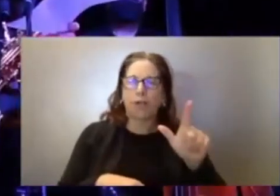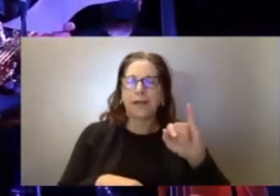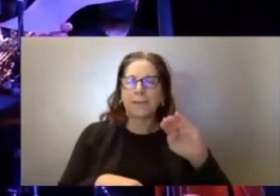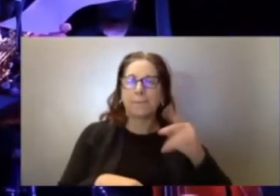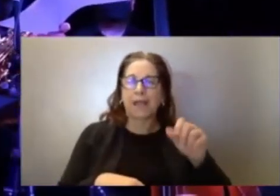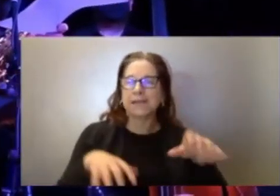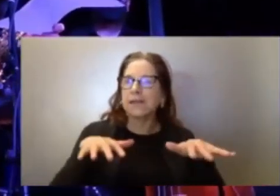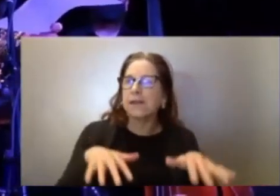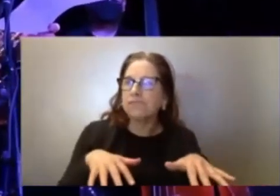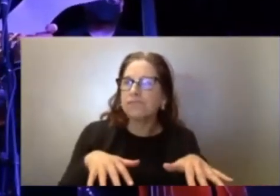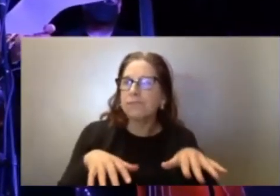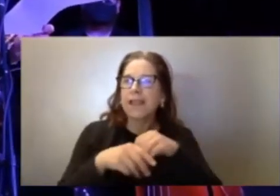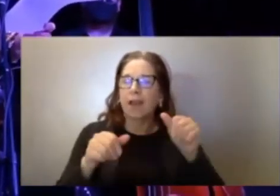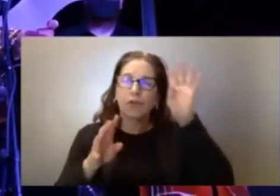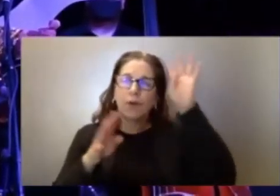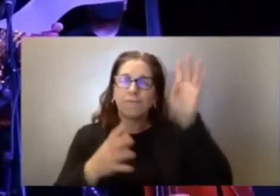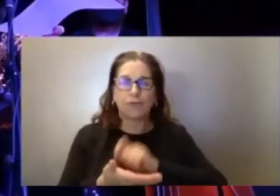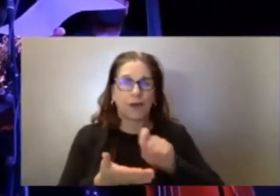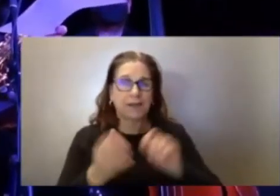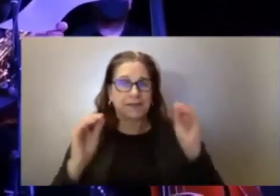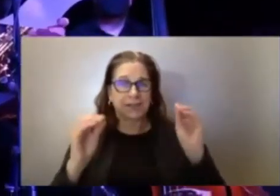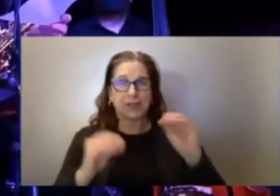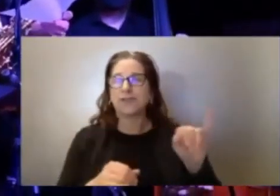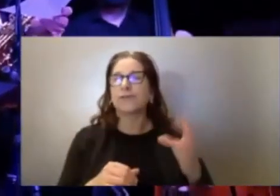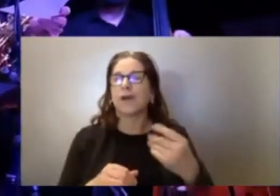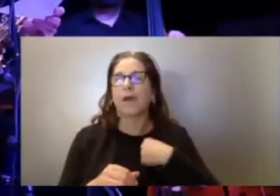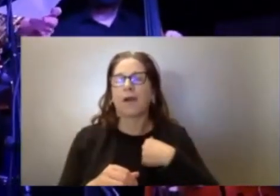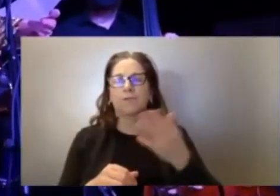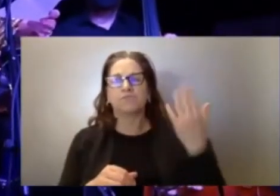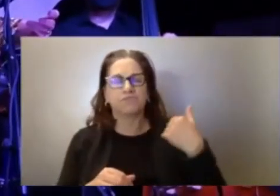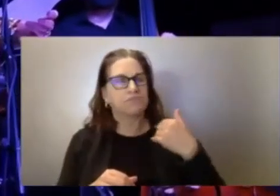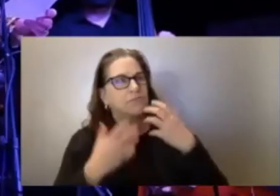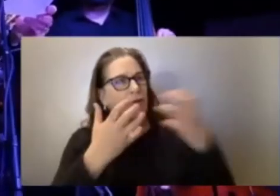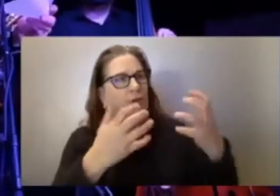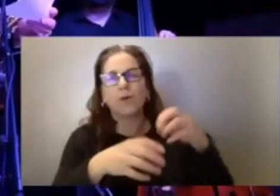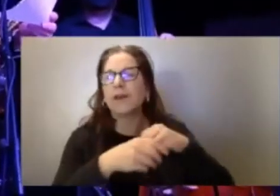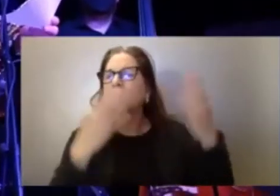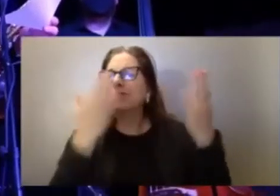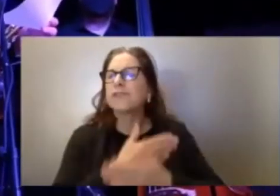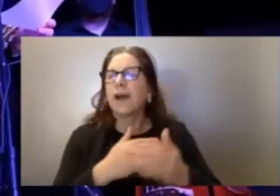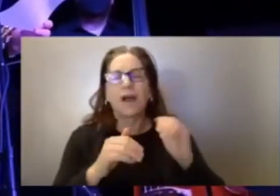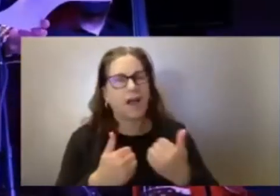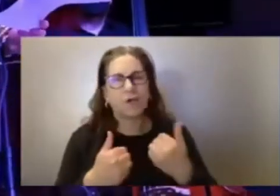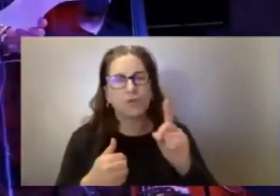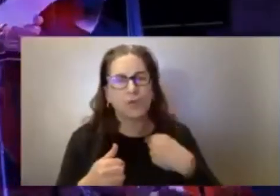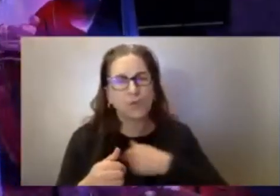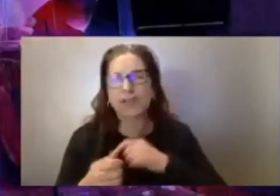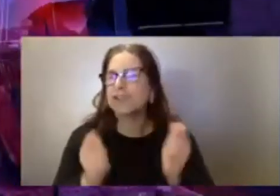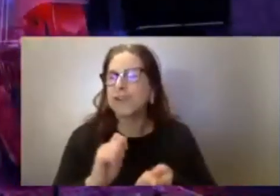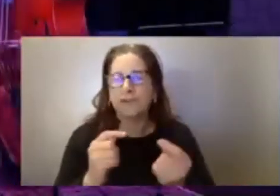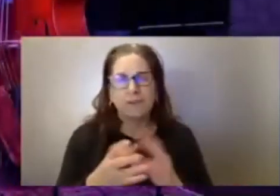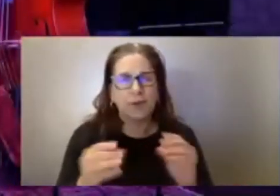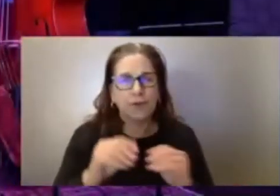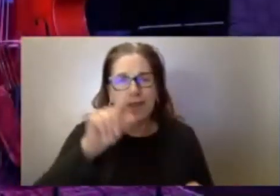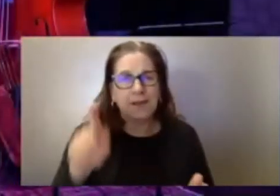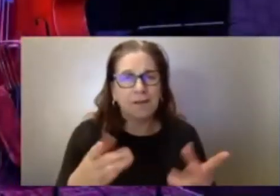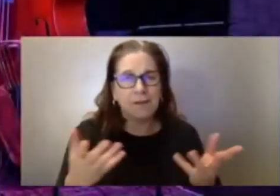moral impasse in a creative writing teaching job. I called out to the dark, how do we change the